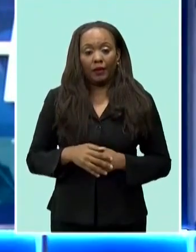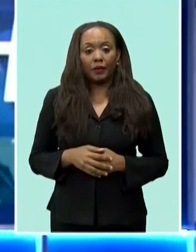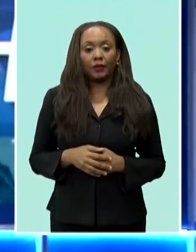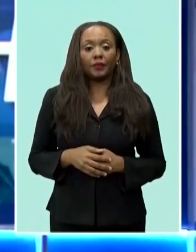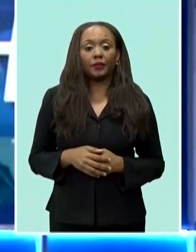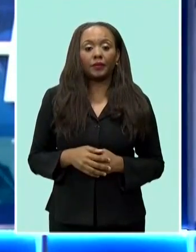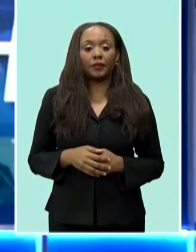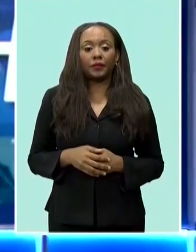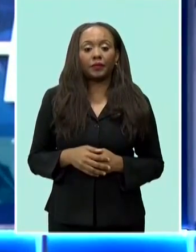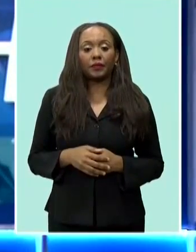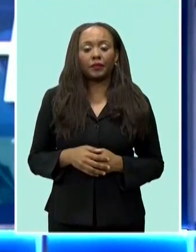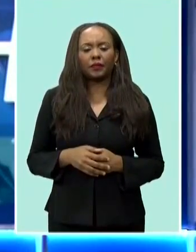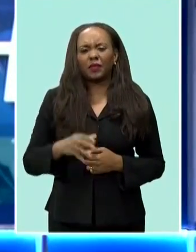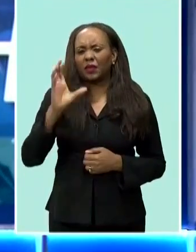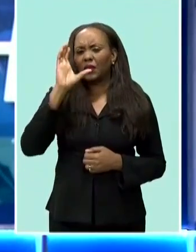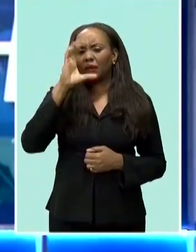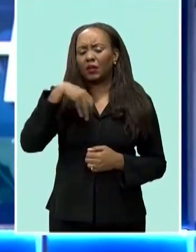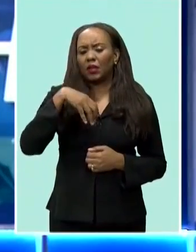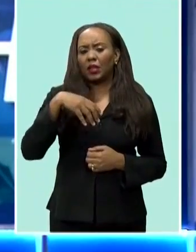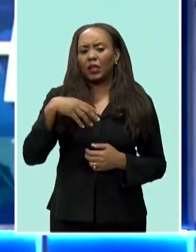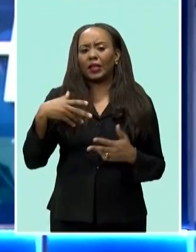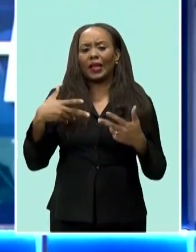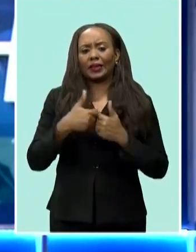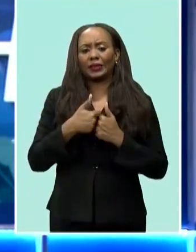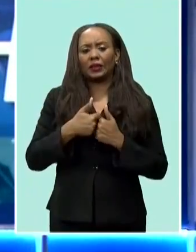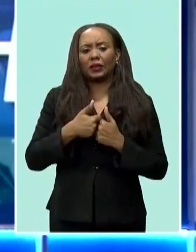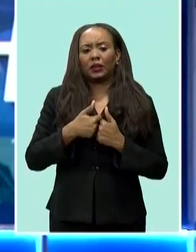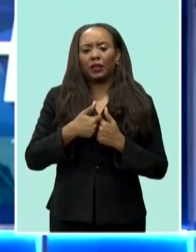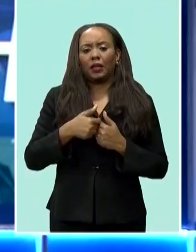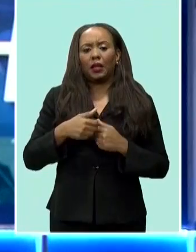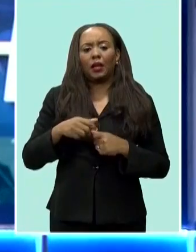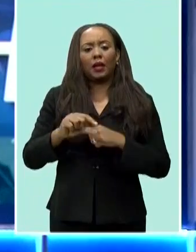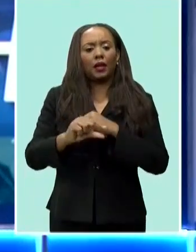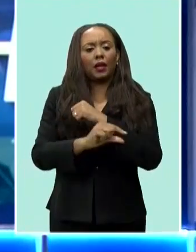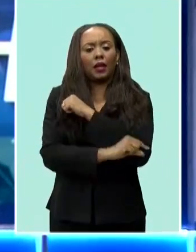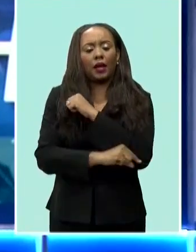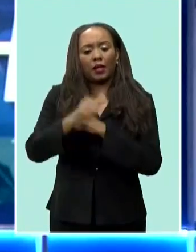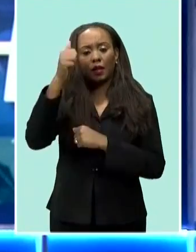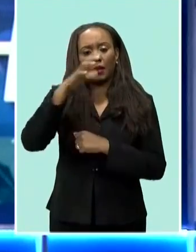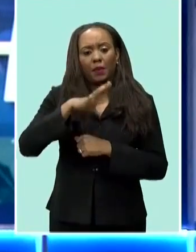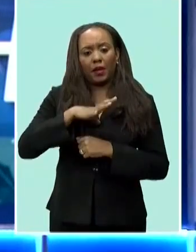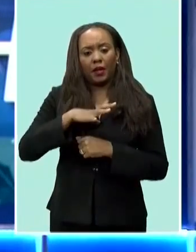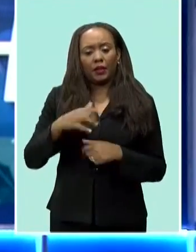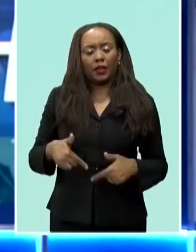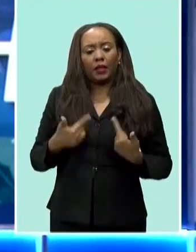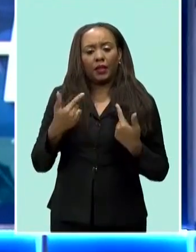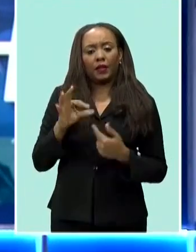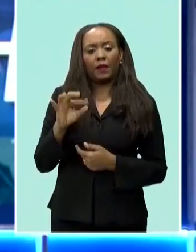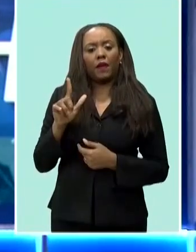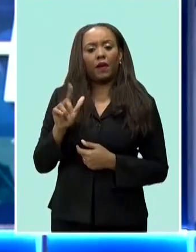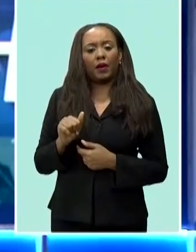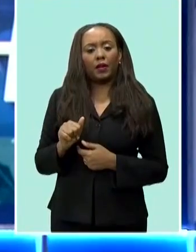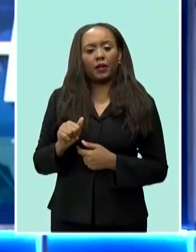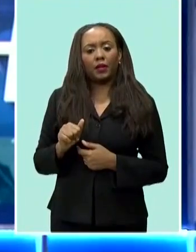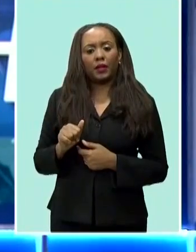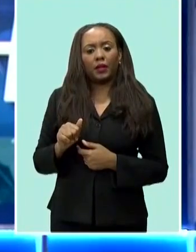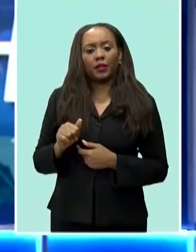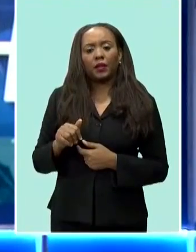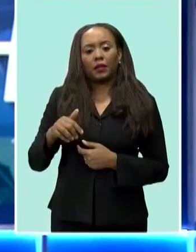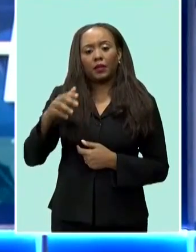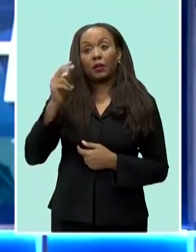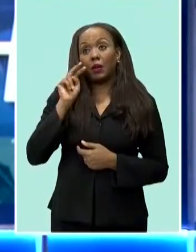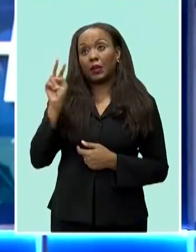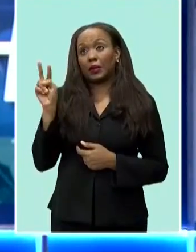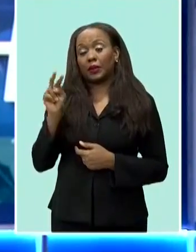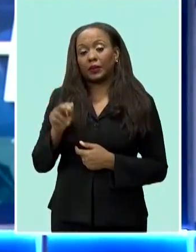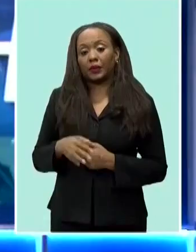An unusual accident has claimed the life of a U.S.-based Guyanese man in Florida. We get more in this report from HGP